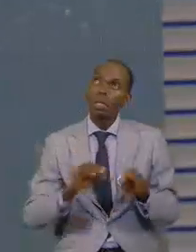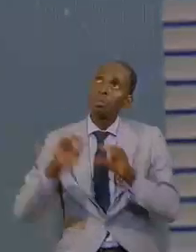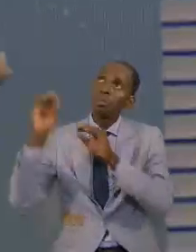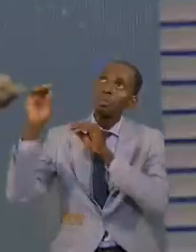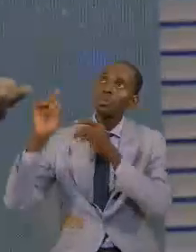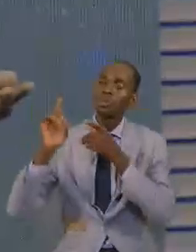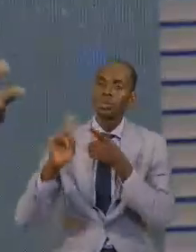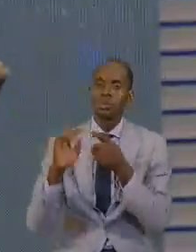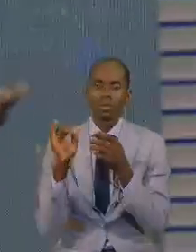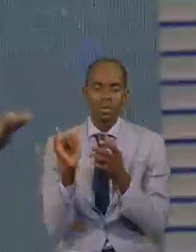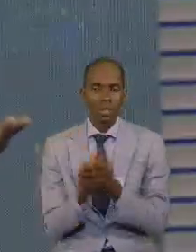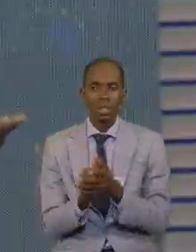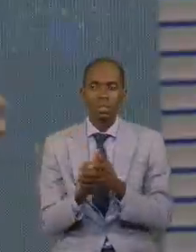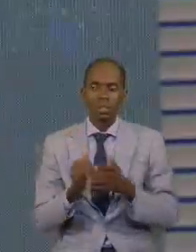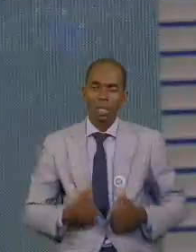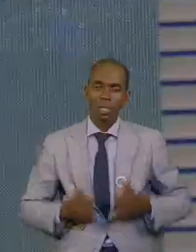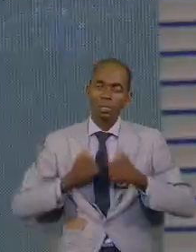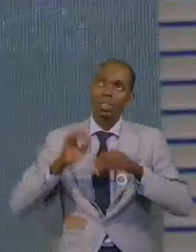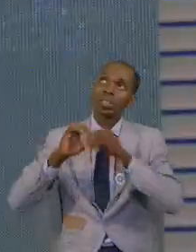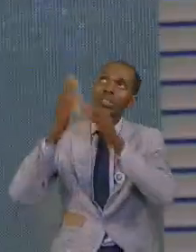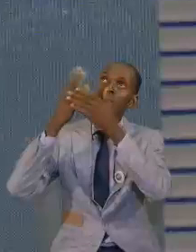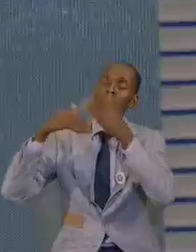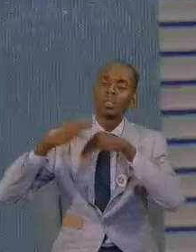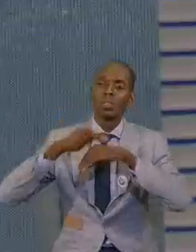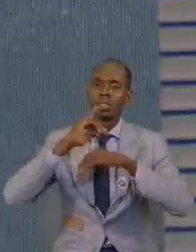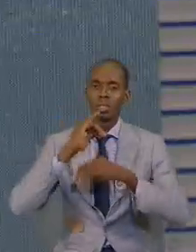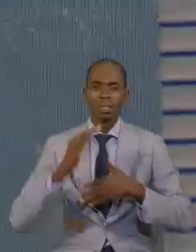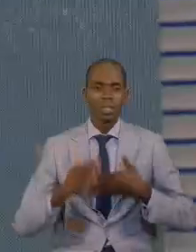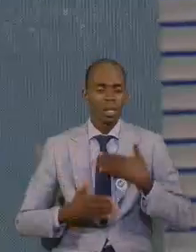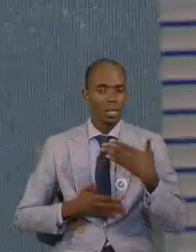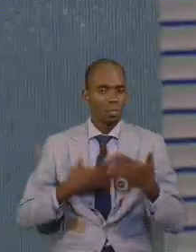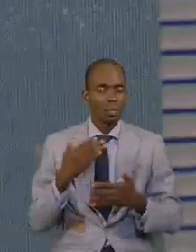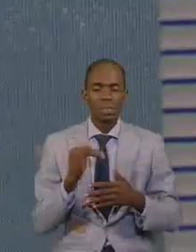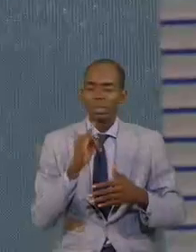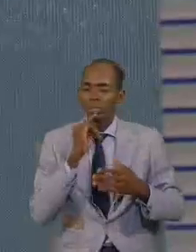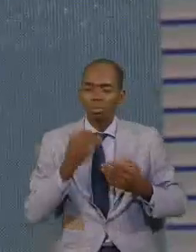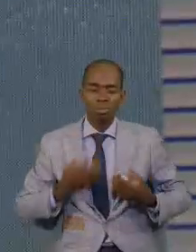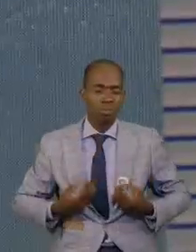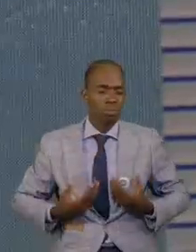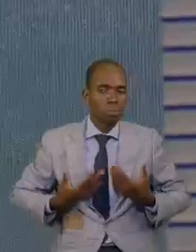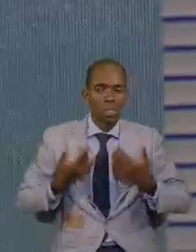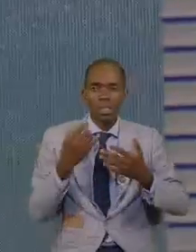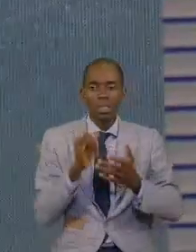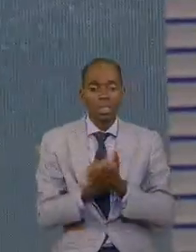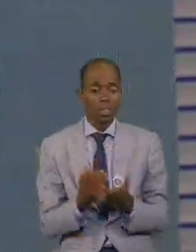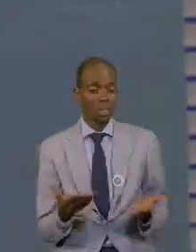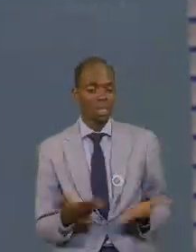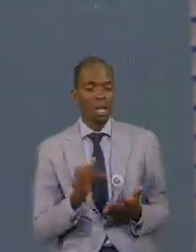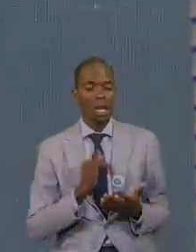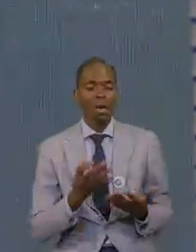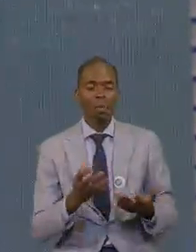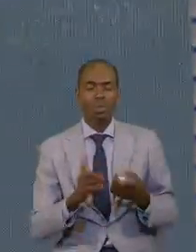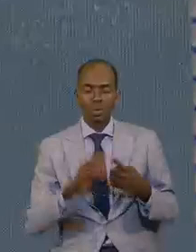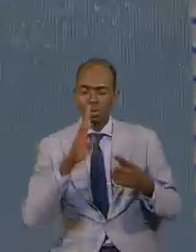is happy, is joyful. He said, "This is the place I want to be forever." And we're crying,